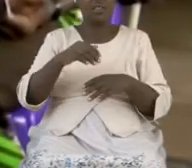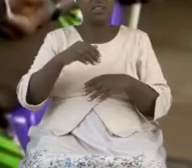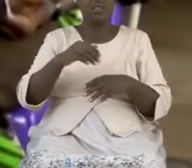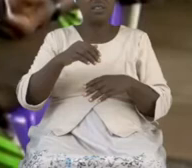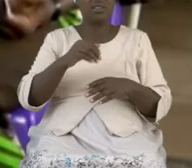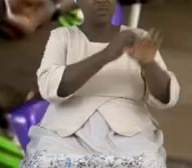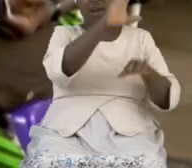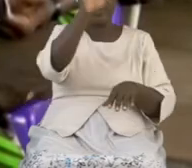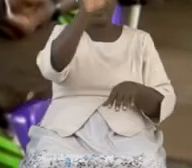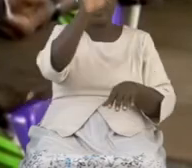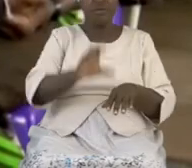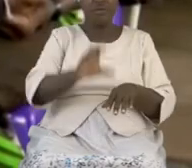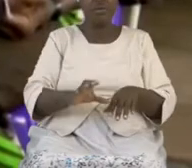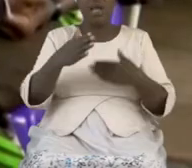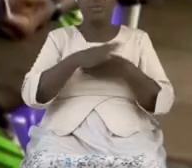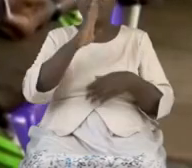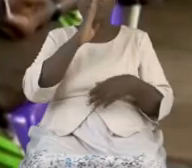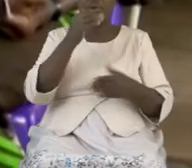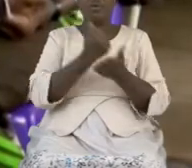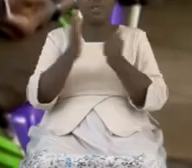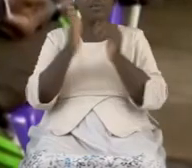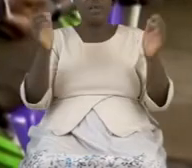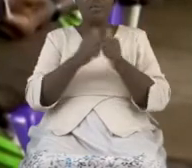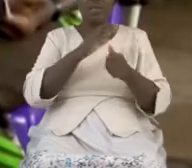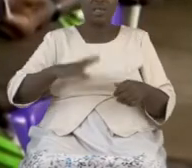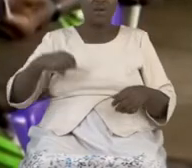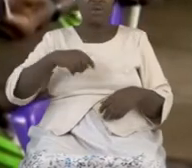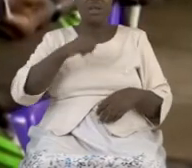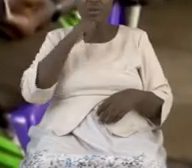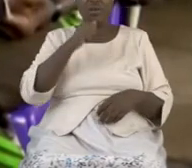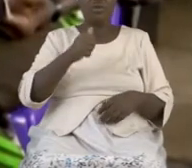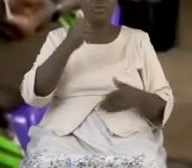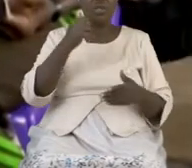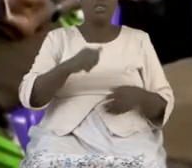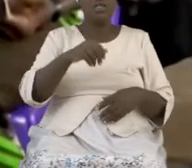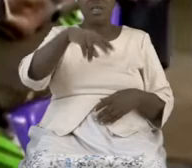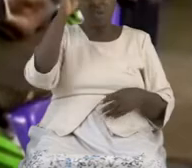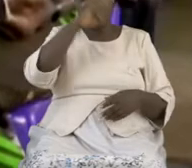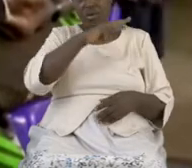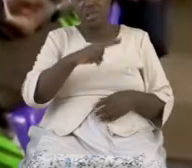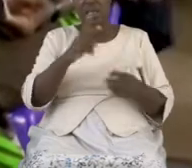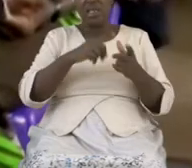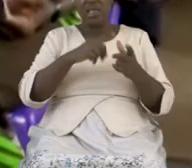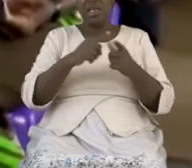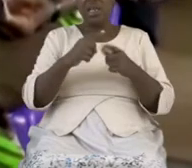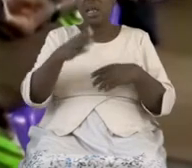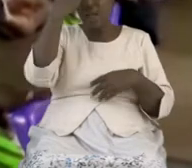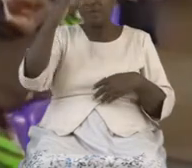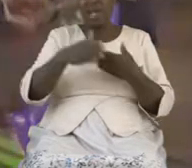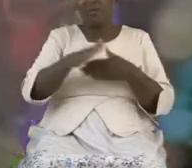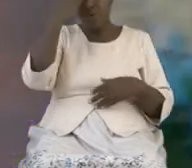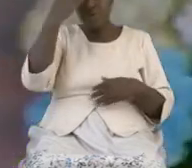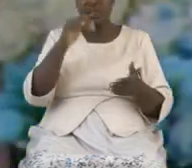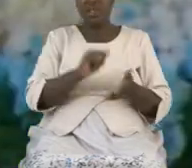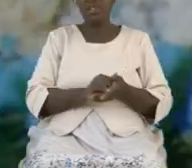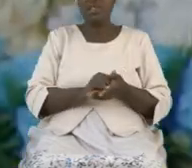crucified with Christ, we're no more ignorant. Now, after knowing that without holiness, no man shall see the Lord, we're no